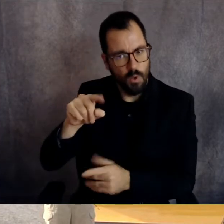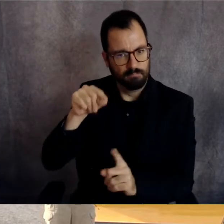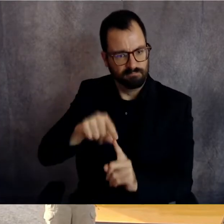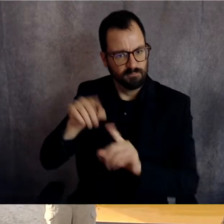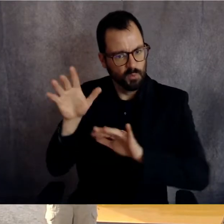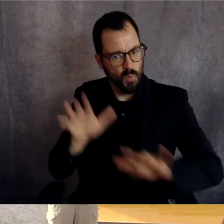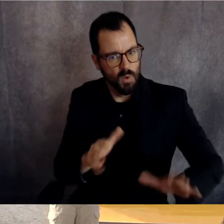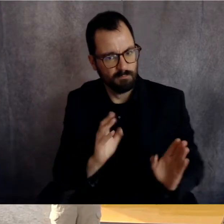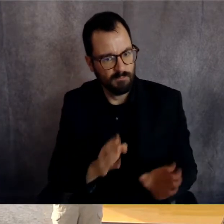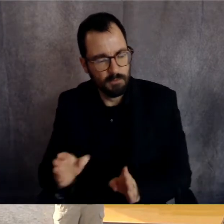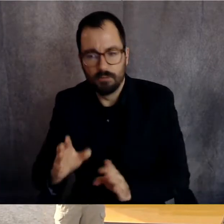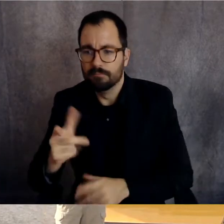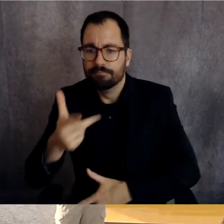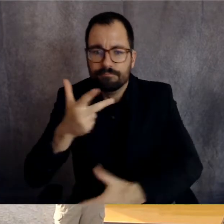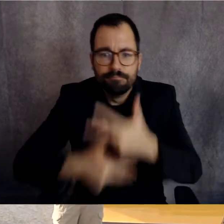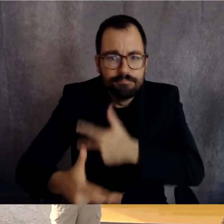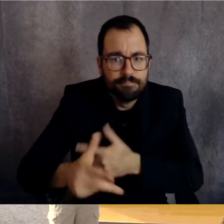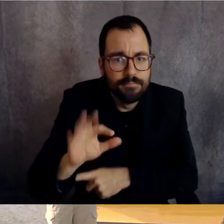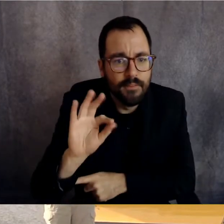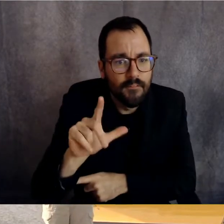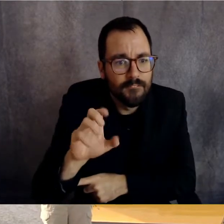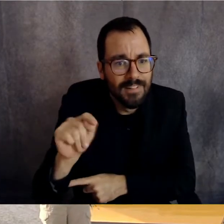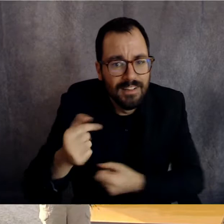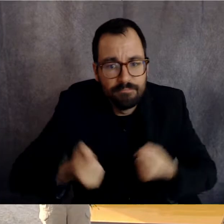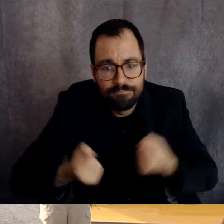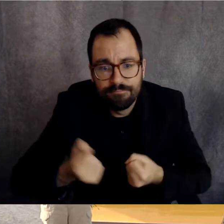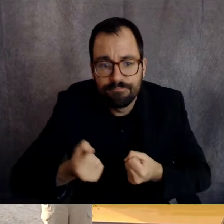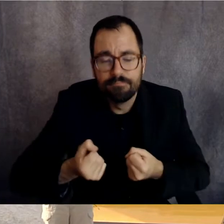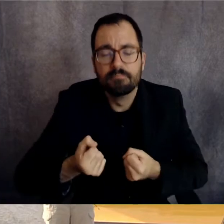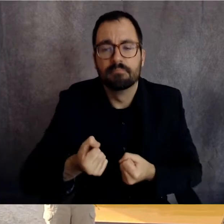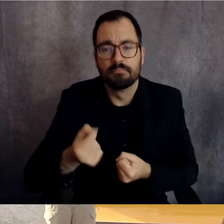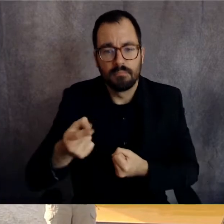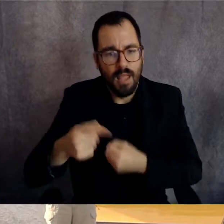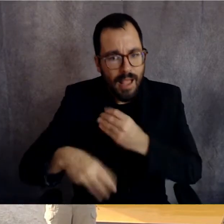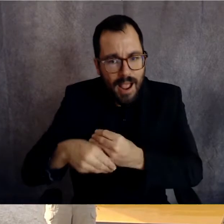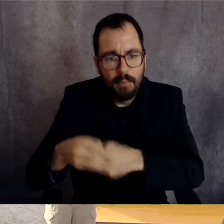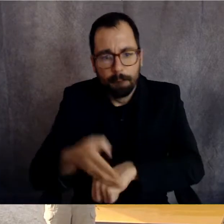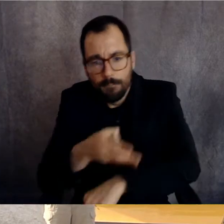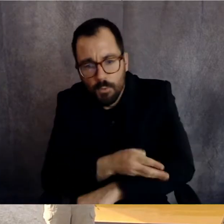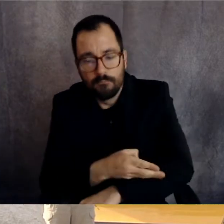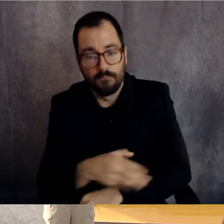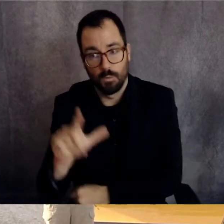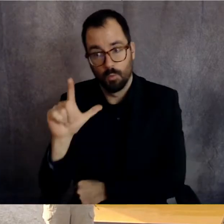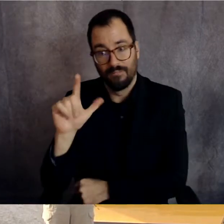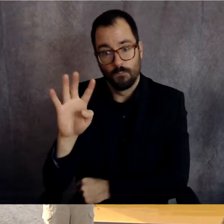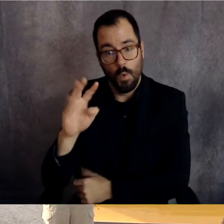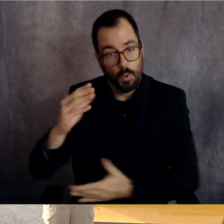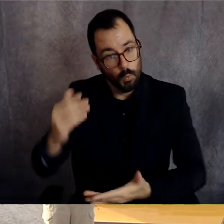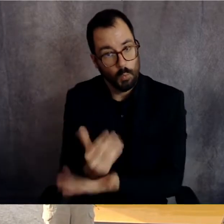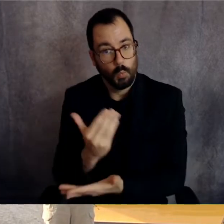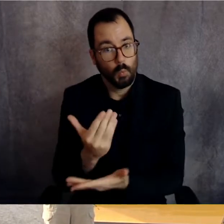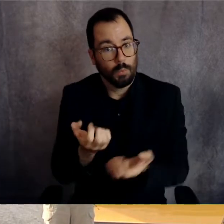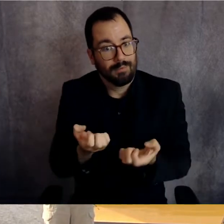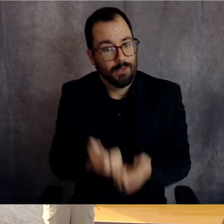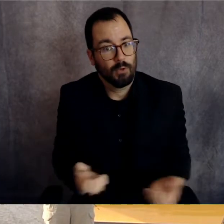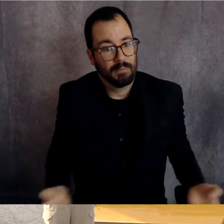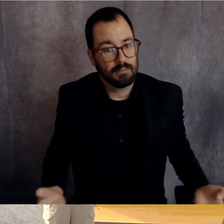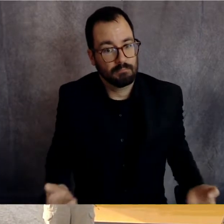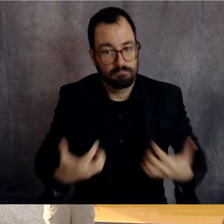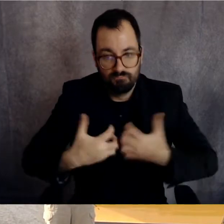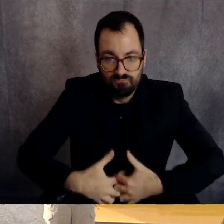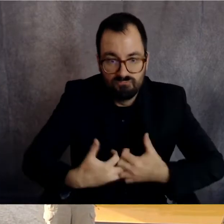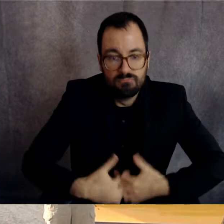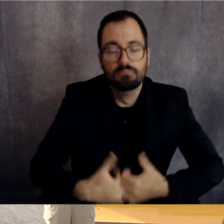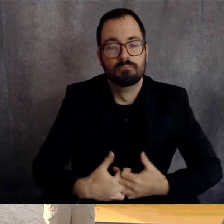fleet of snow vehicles for the folks that do this work every day. We've added 24 pieces of new equipment here in this